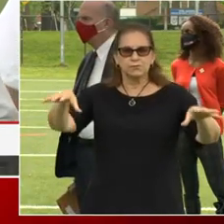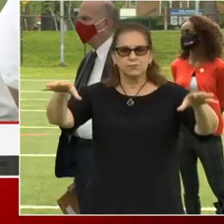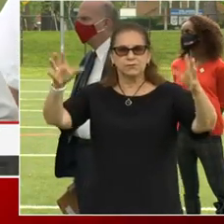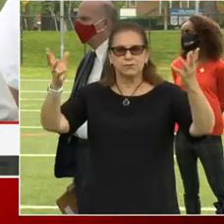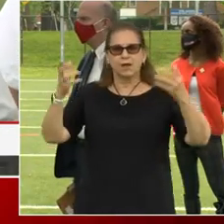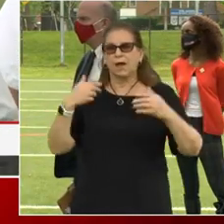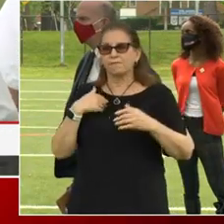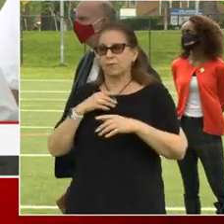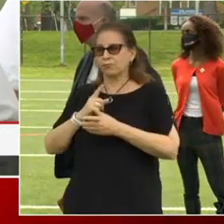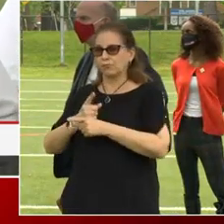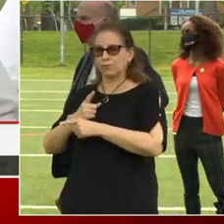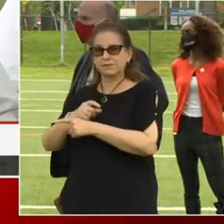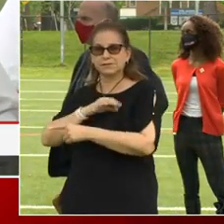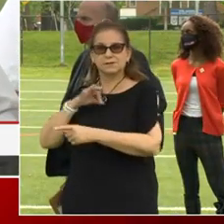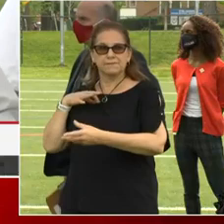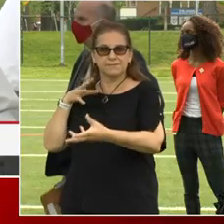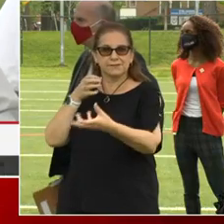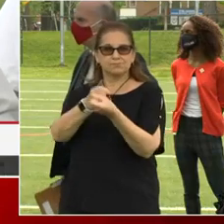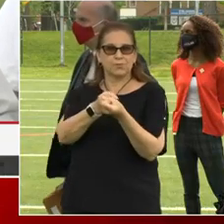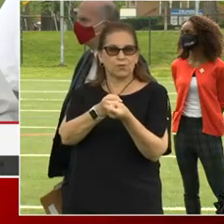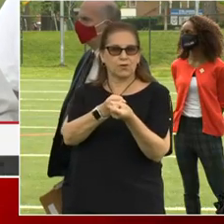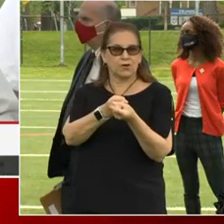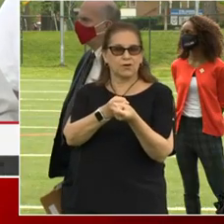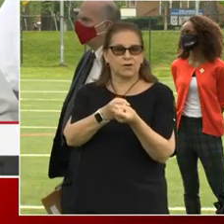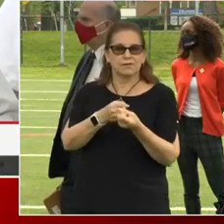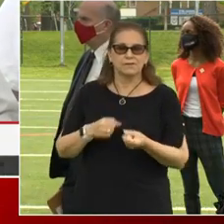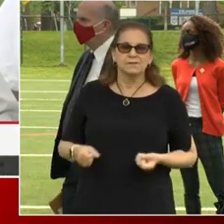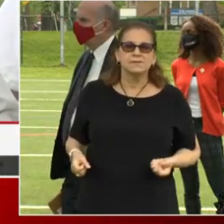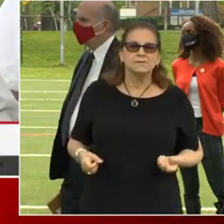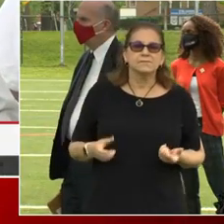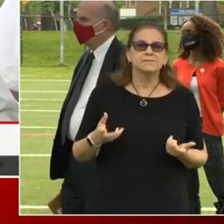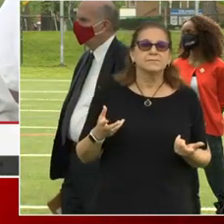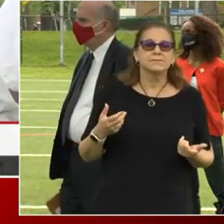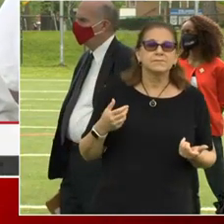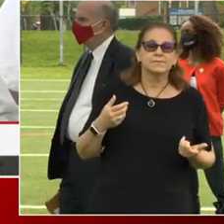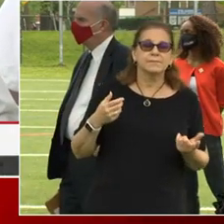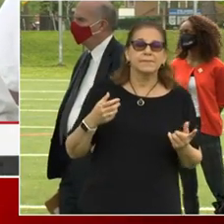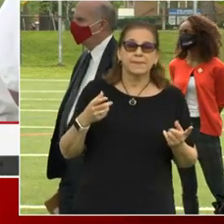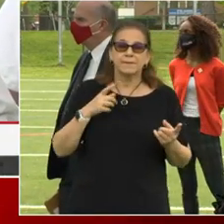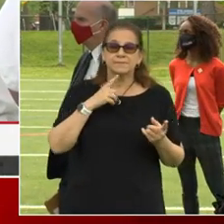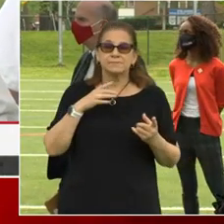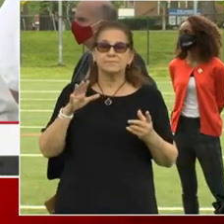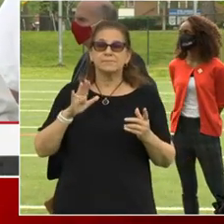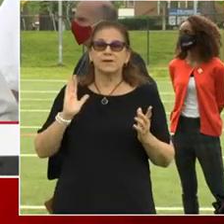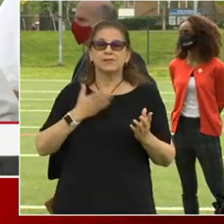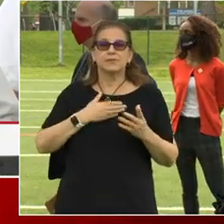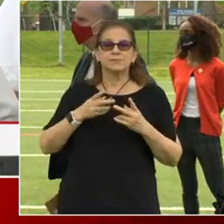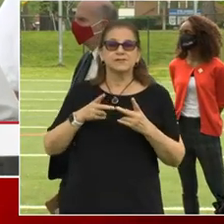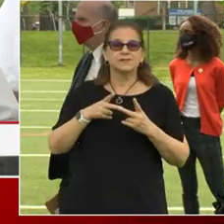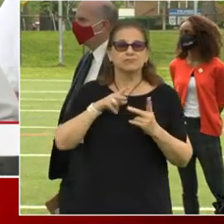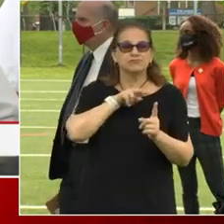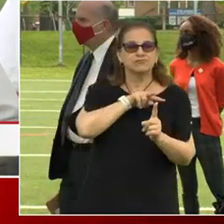forth. So I certainly appreciate the chairman's position on this. He certainly has the